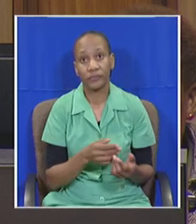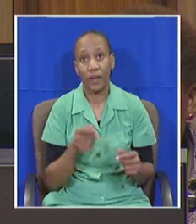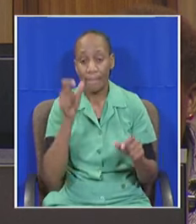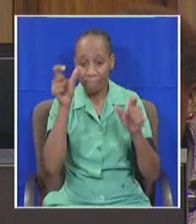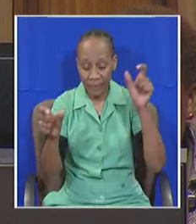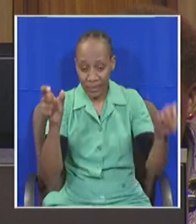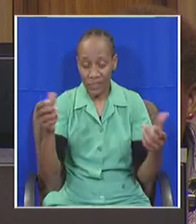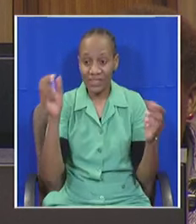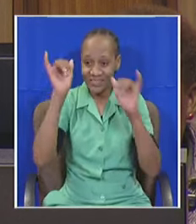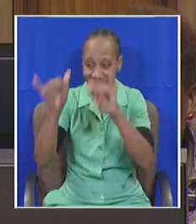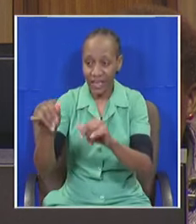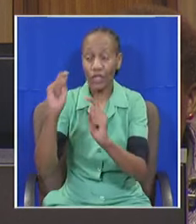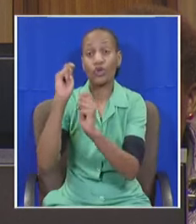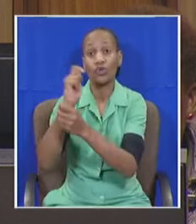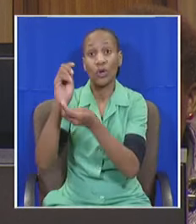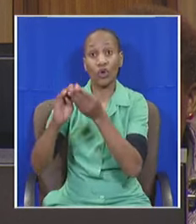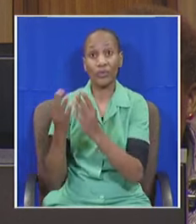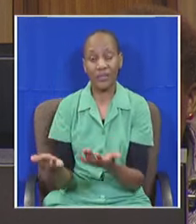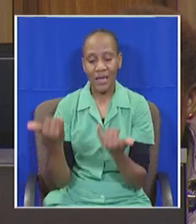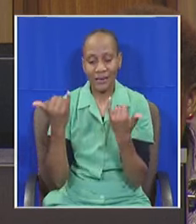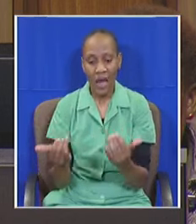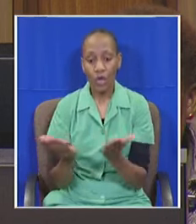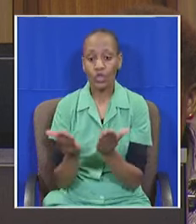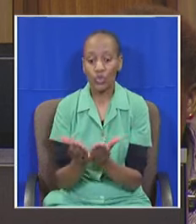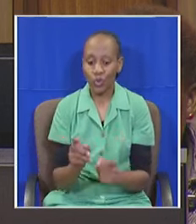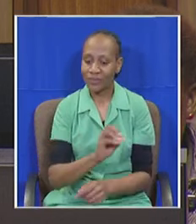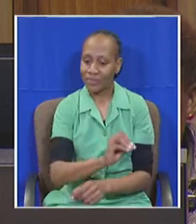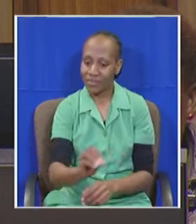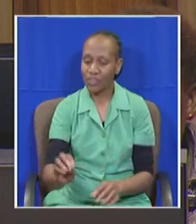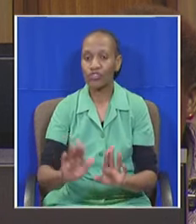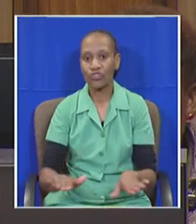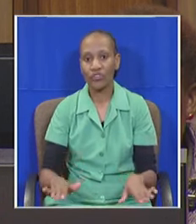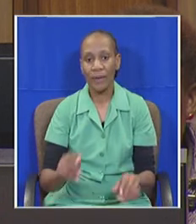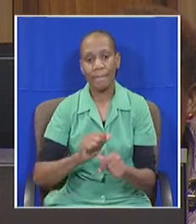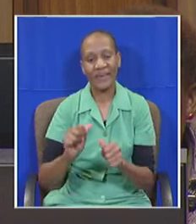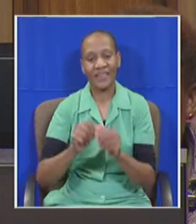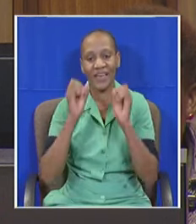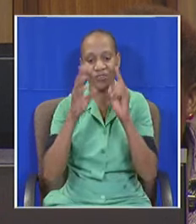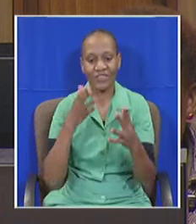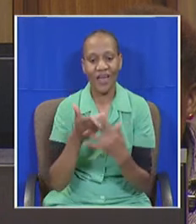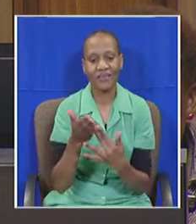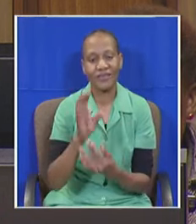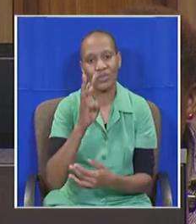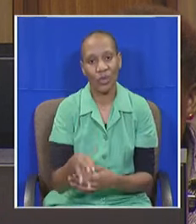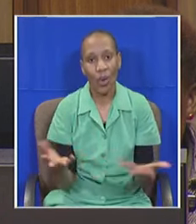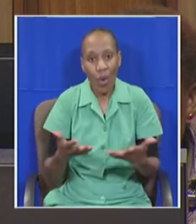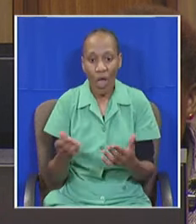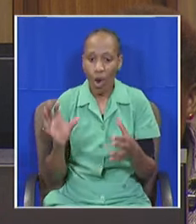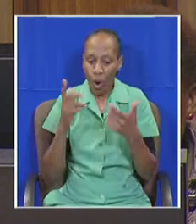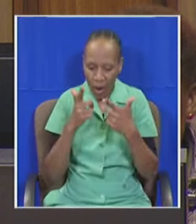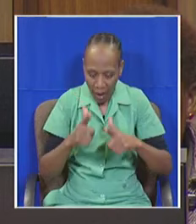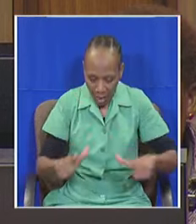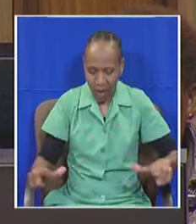rural areas now have a chance for a better education in their own home